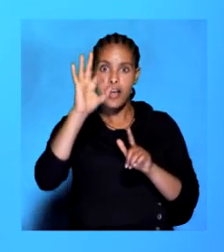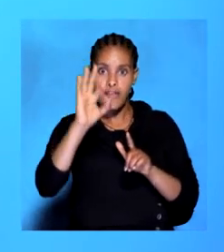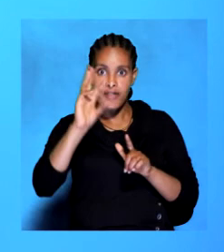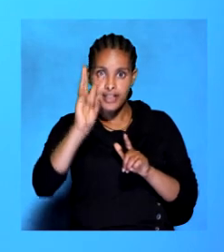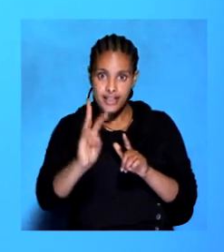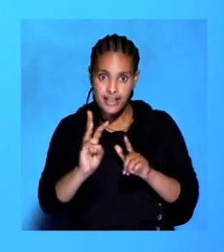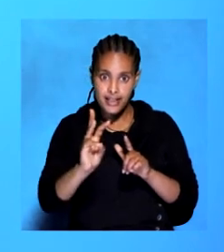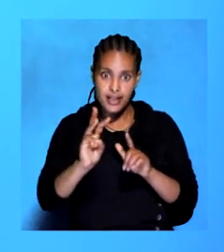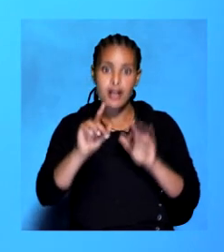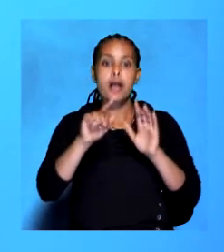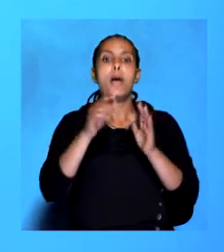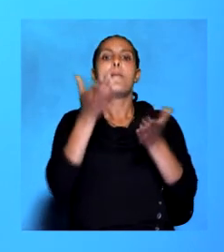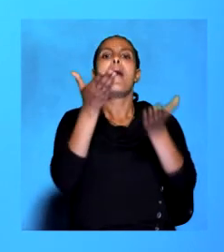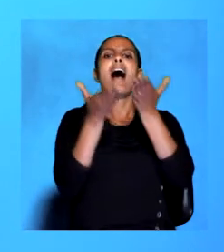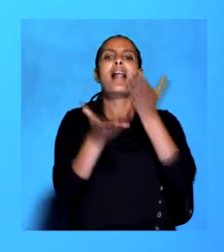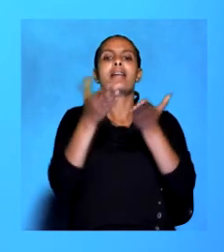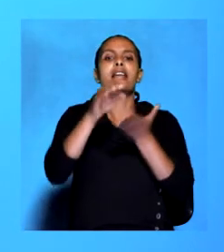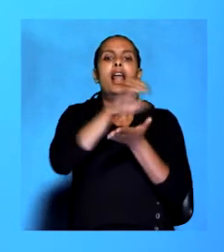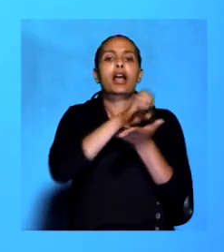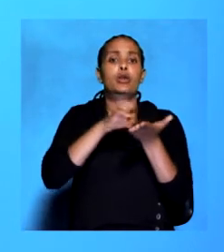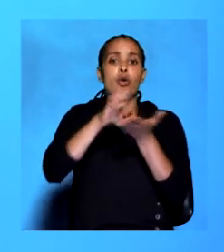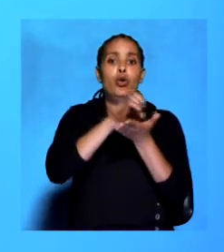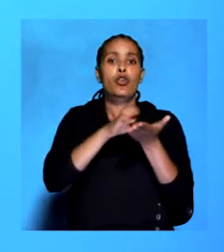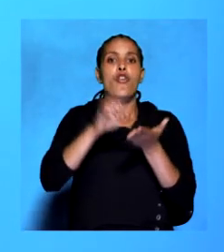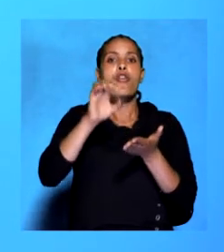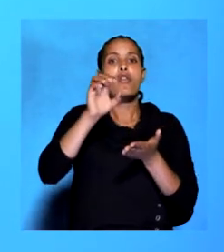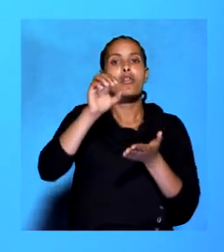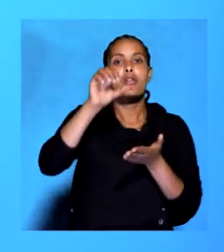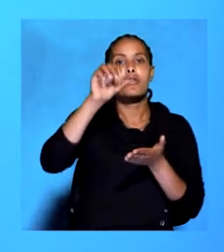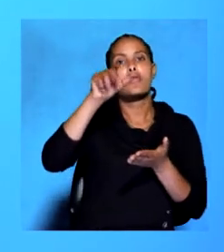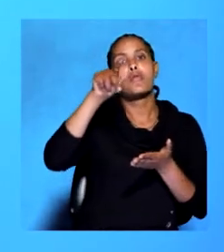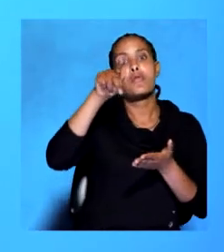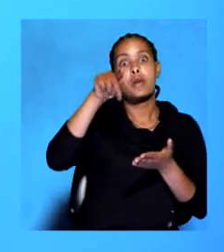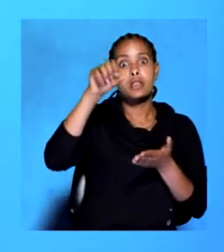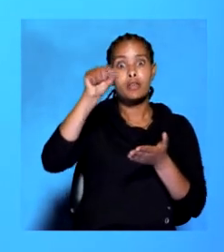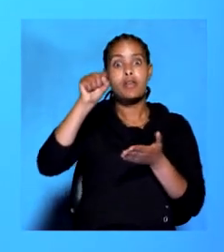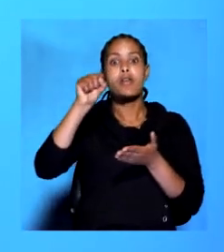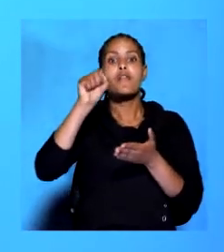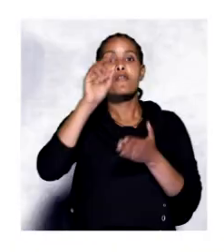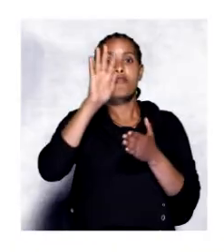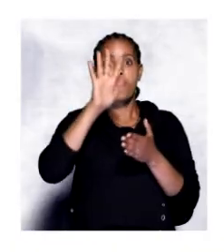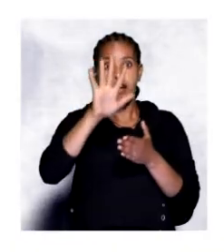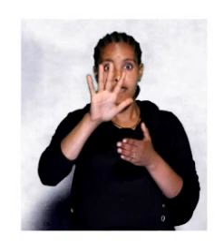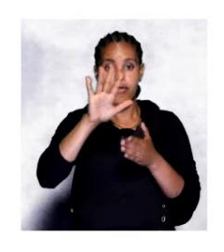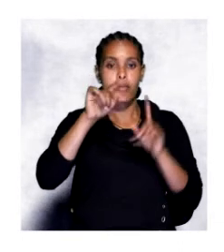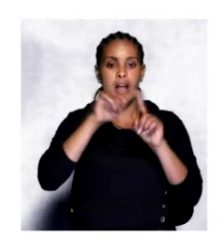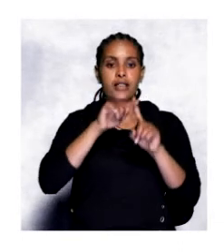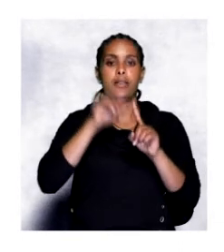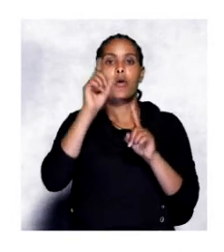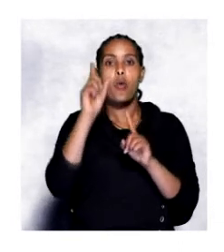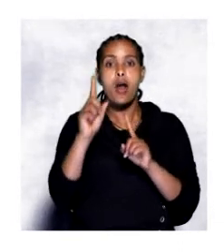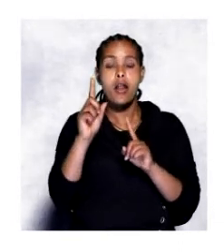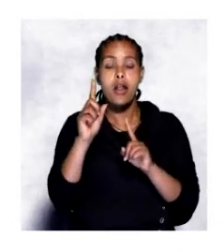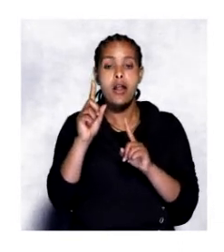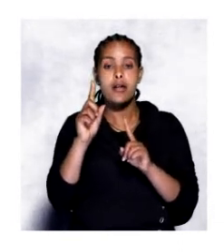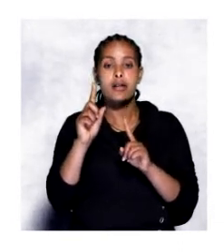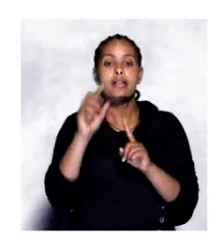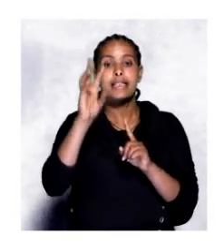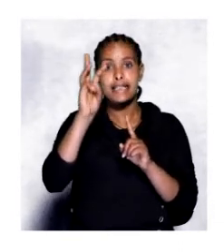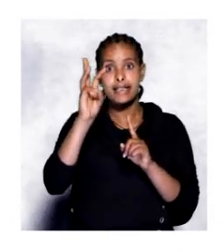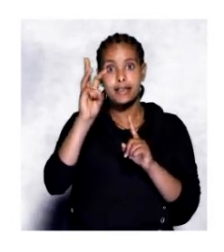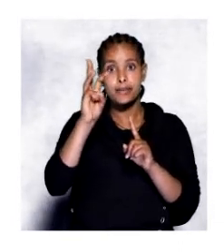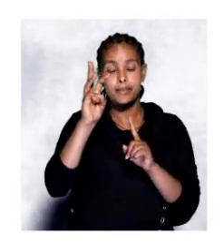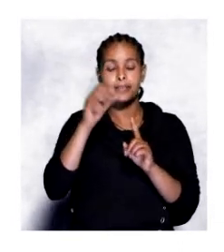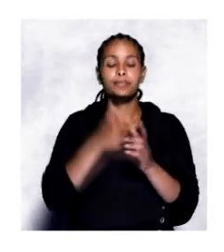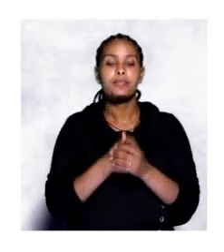minus, the valence electron of phosphorus is 5 plus 1, 6. Phosphorus, 6.